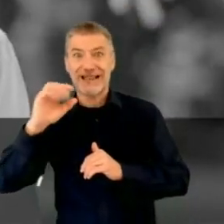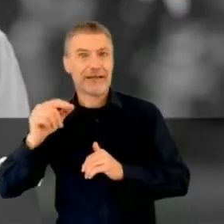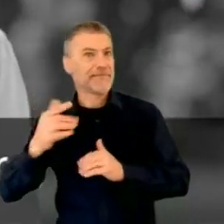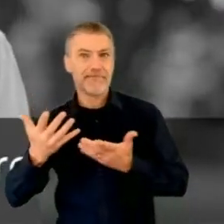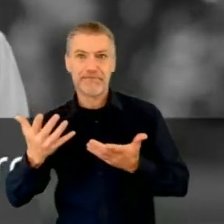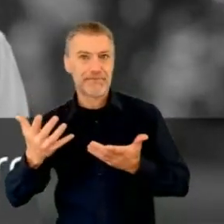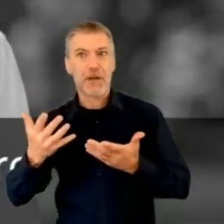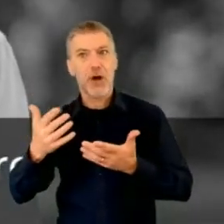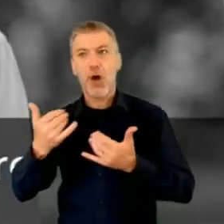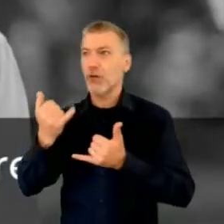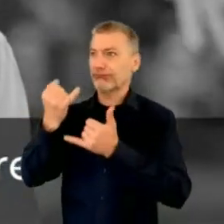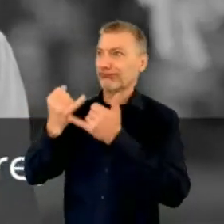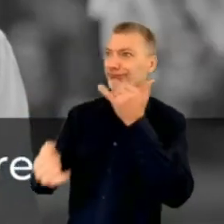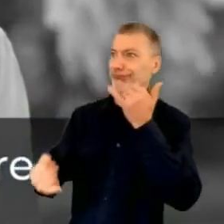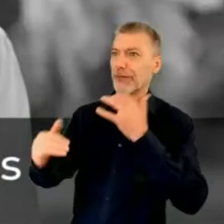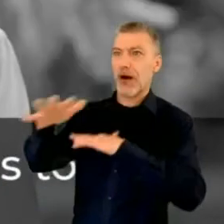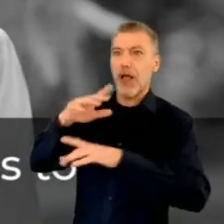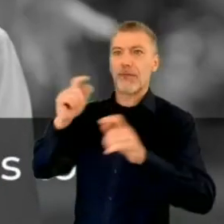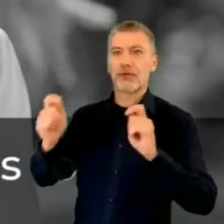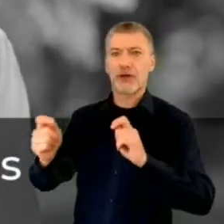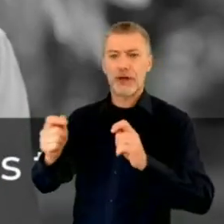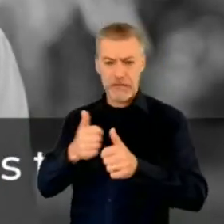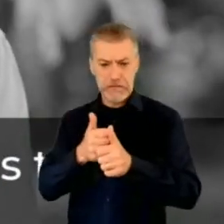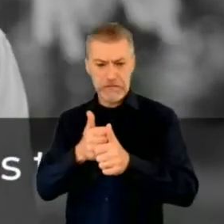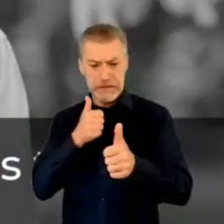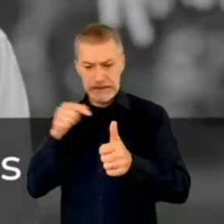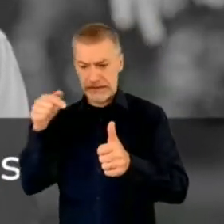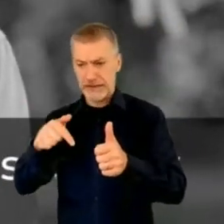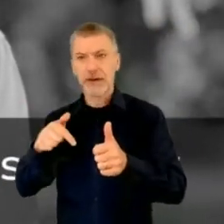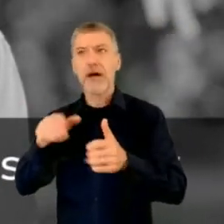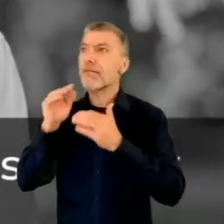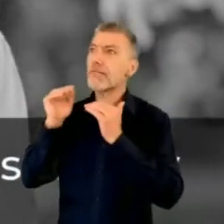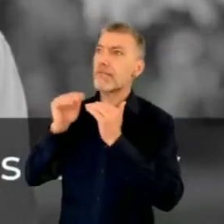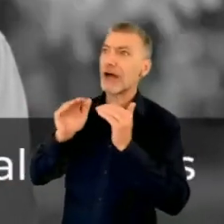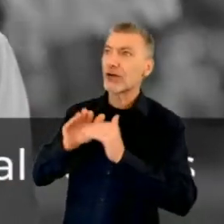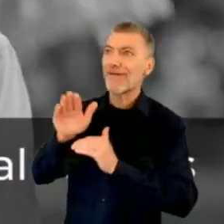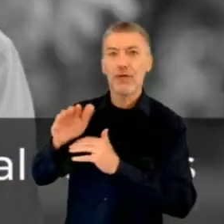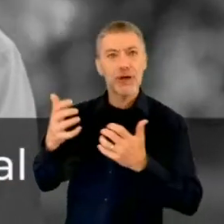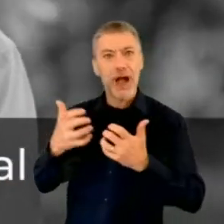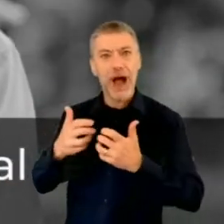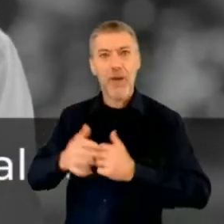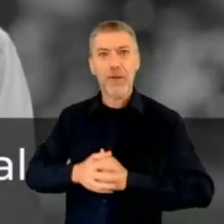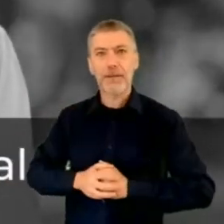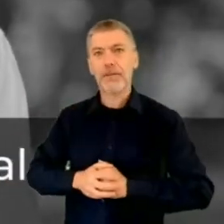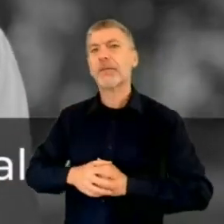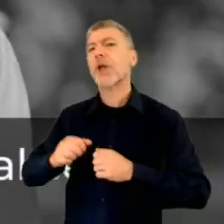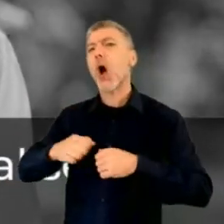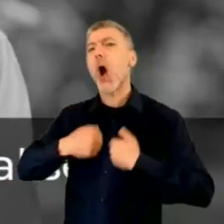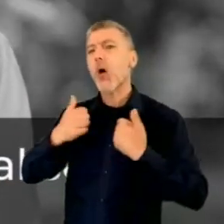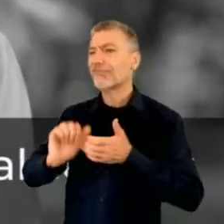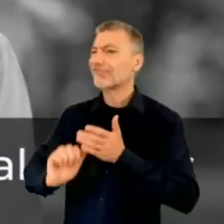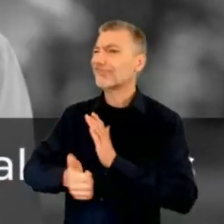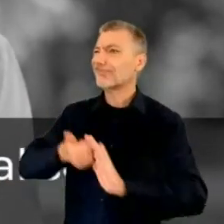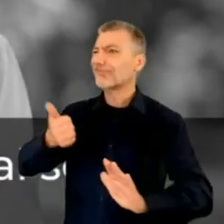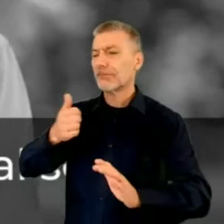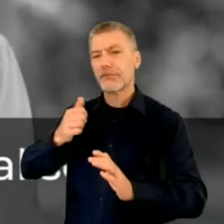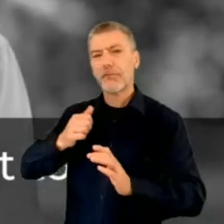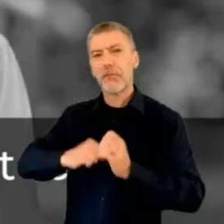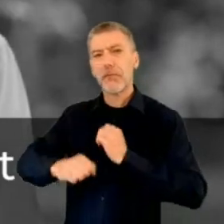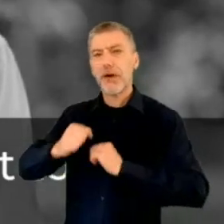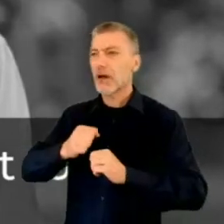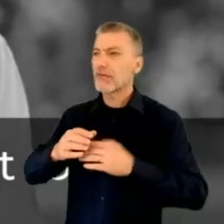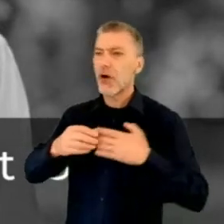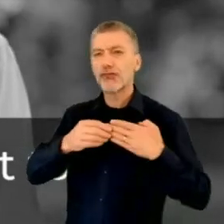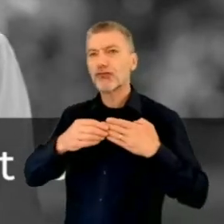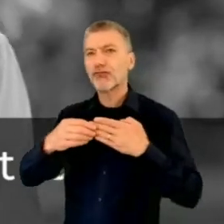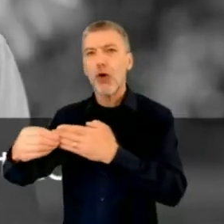can be compatible with this future. And we're using our capabilities to play a leading role in enabling the vital sectors in